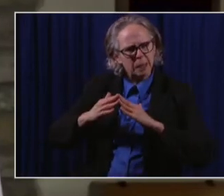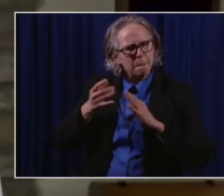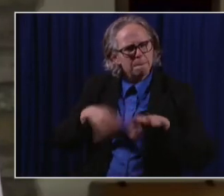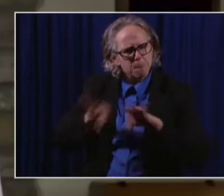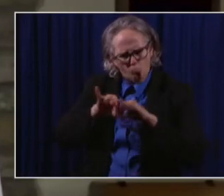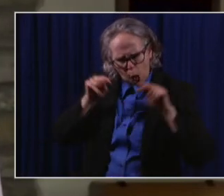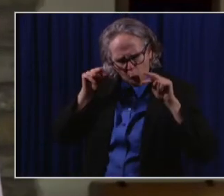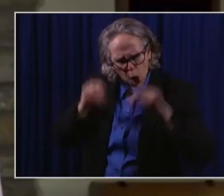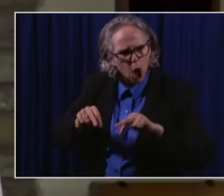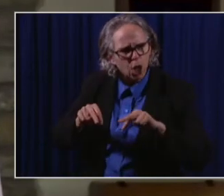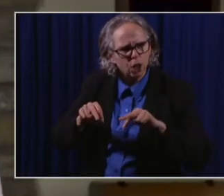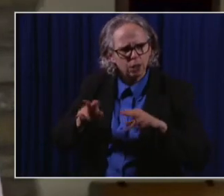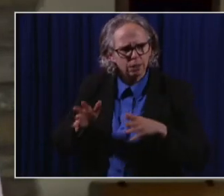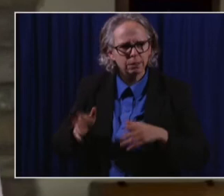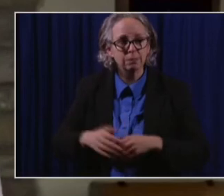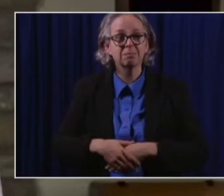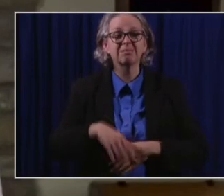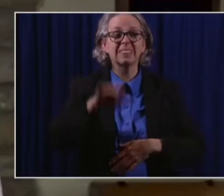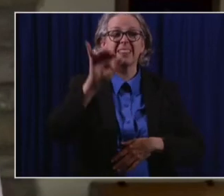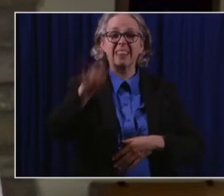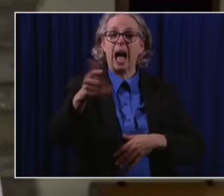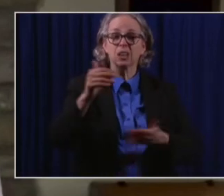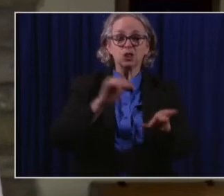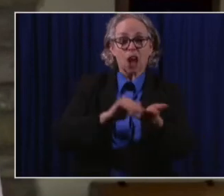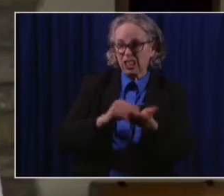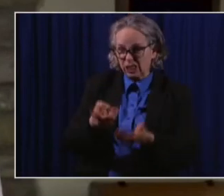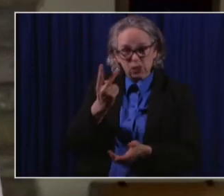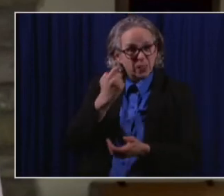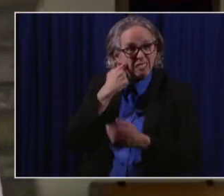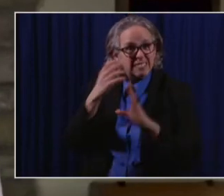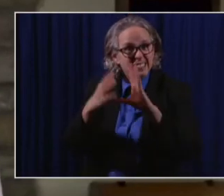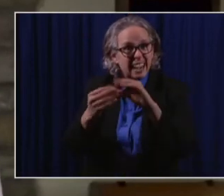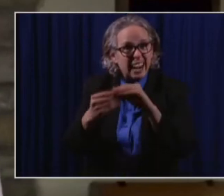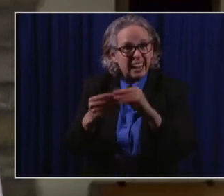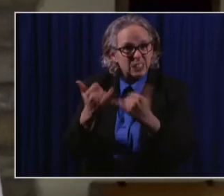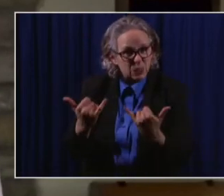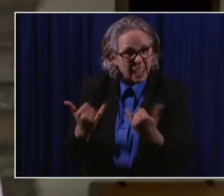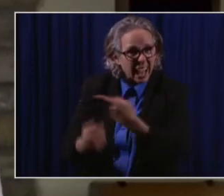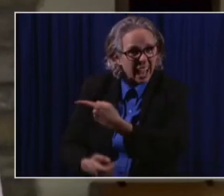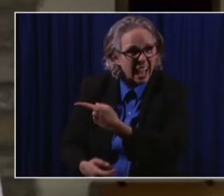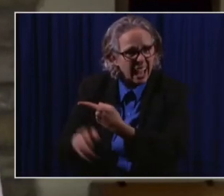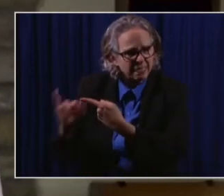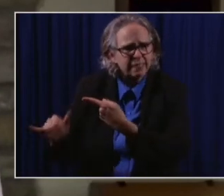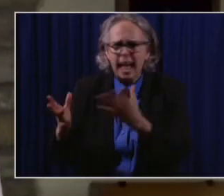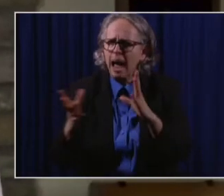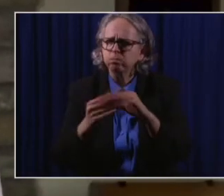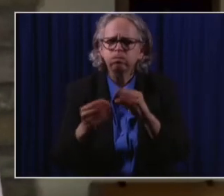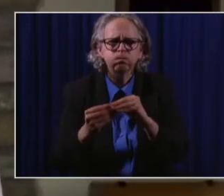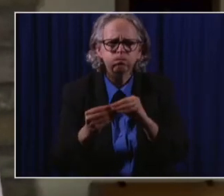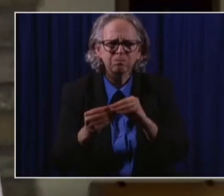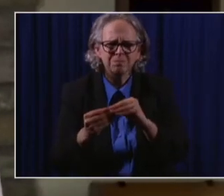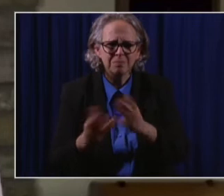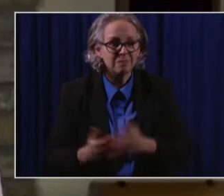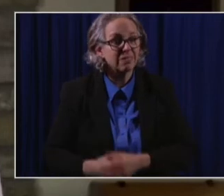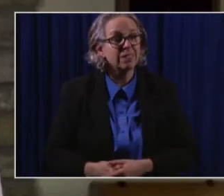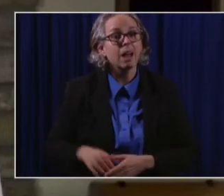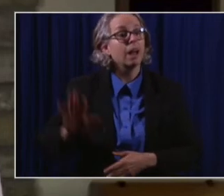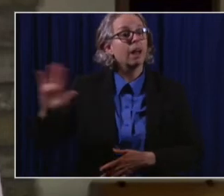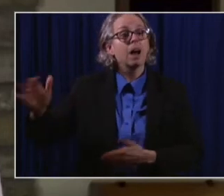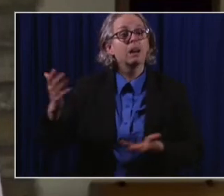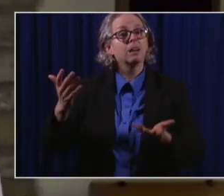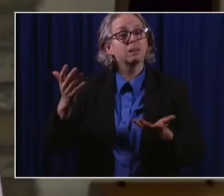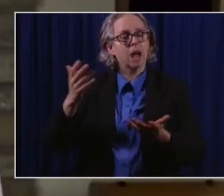about from their perspective, very understandably, it's the number of people going into the hospital.